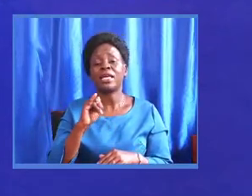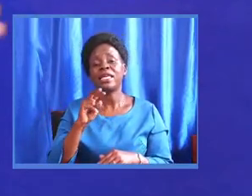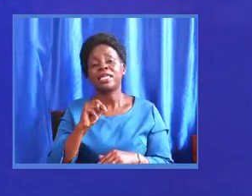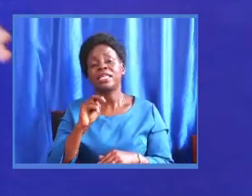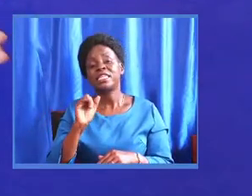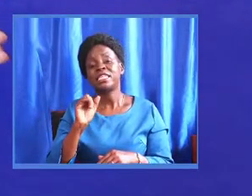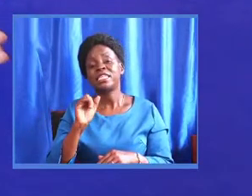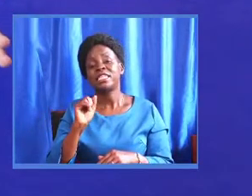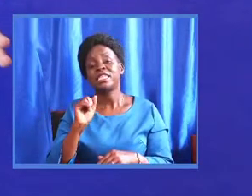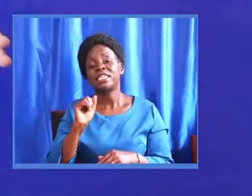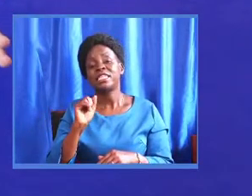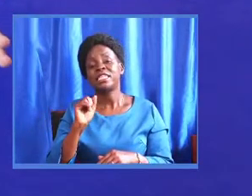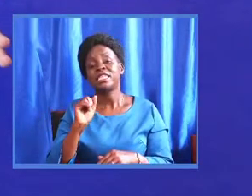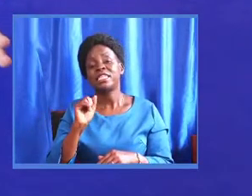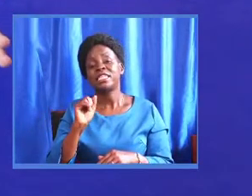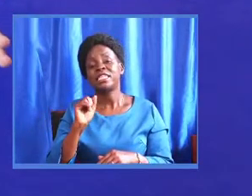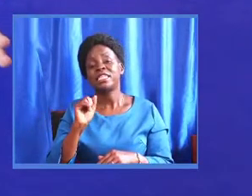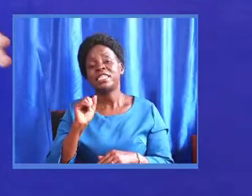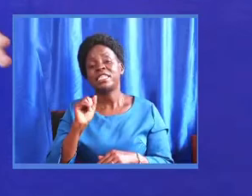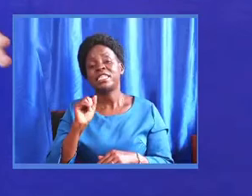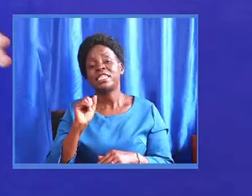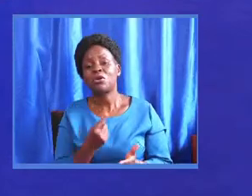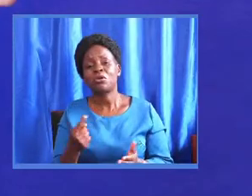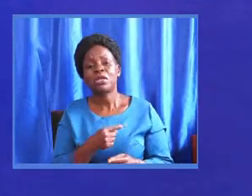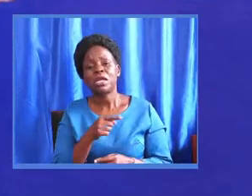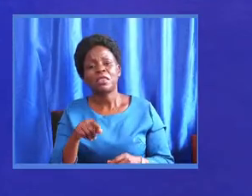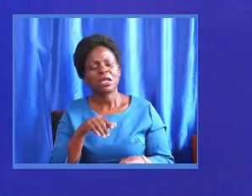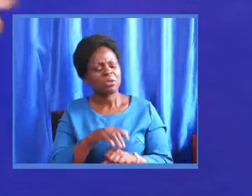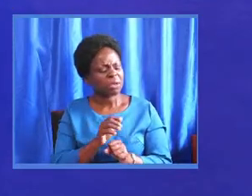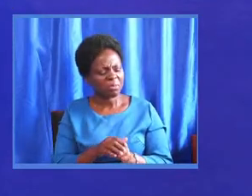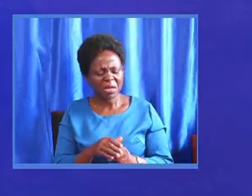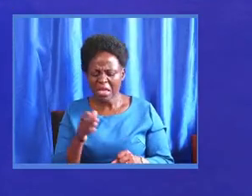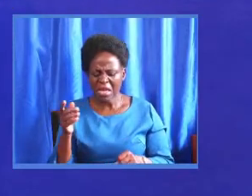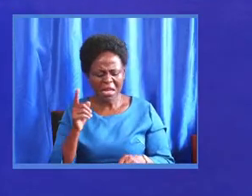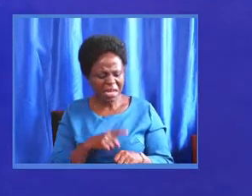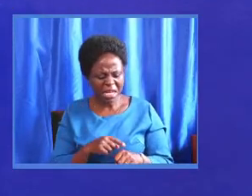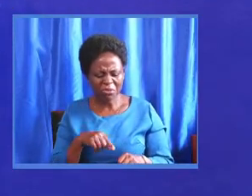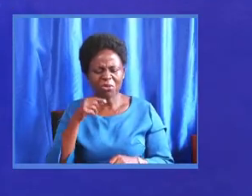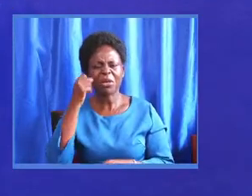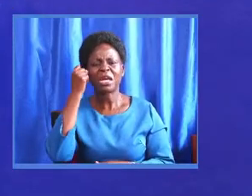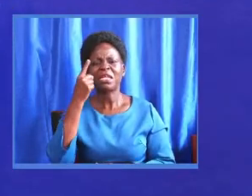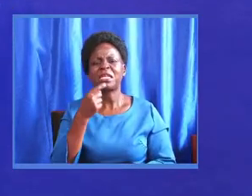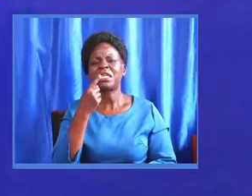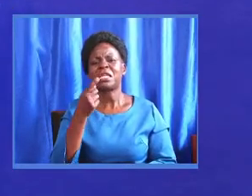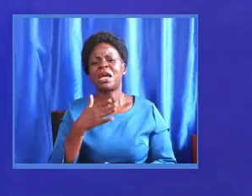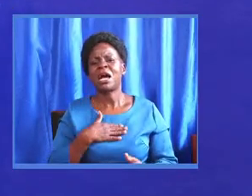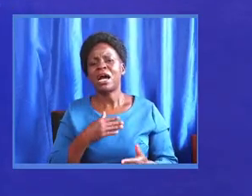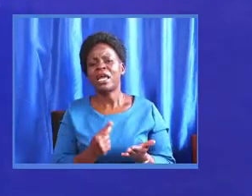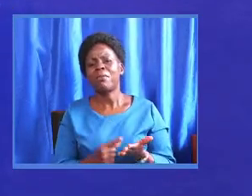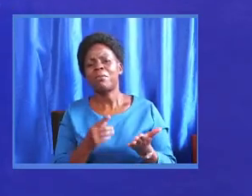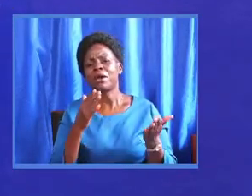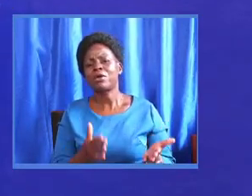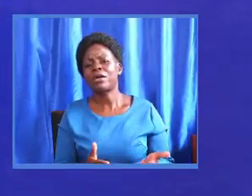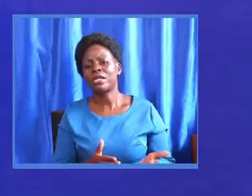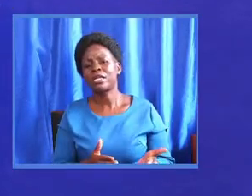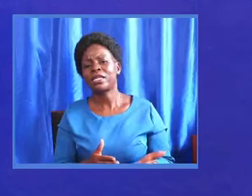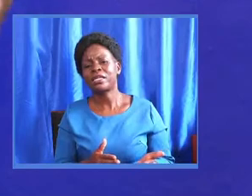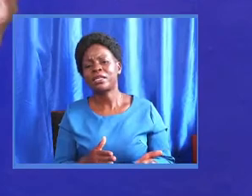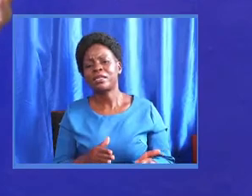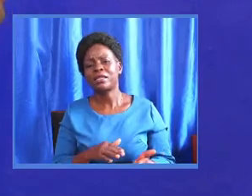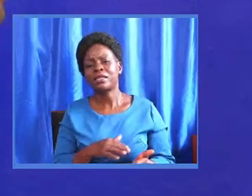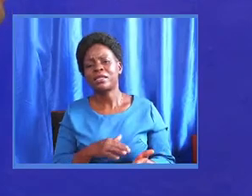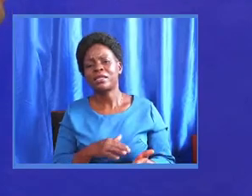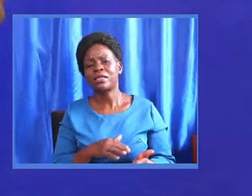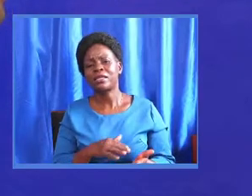for Ugandans. It's just we don't make an effort to understand them. I'm a Ugandan, and you know, if I